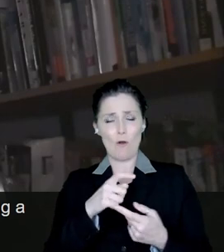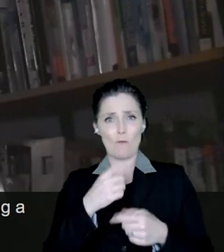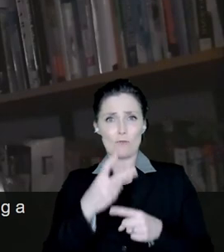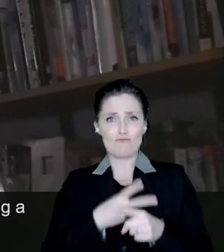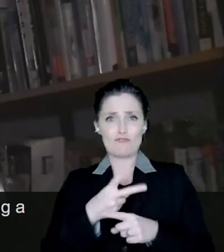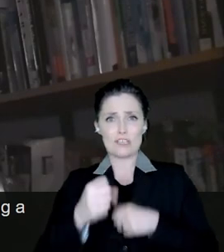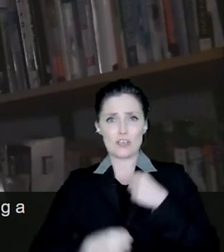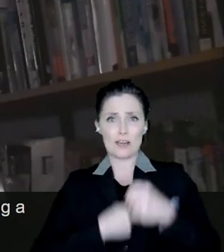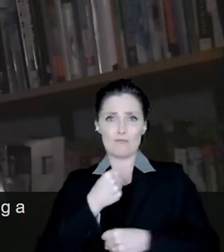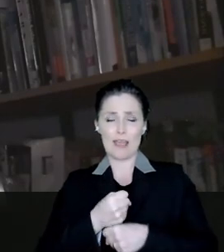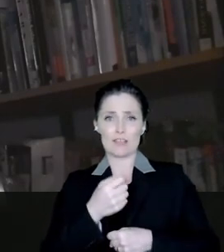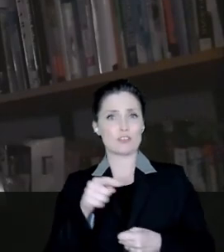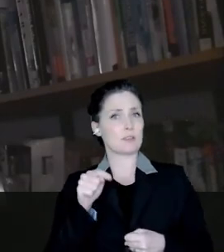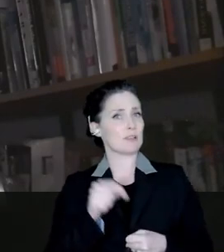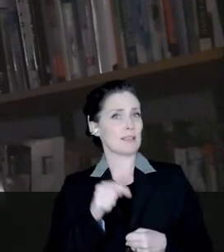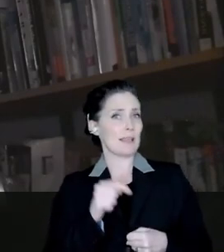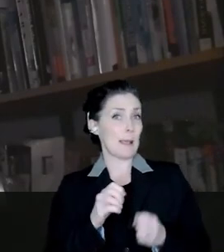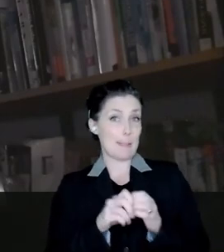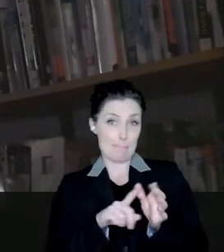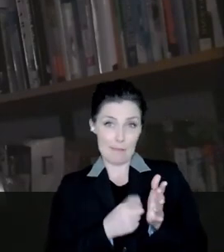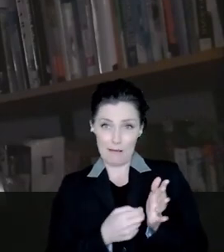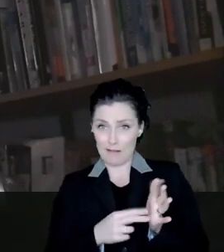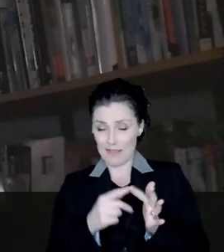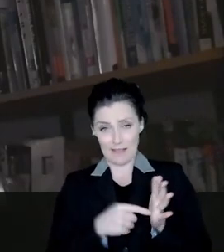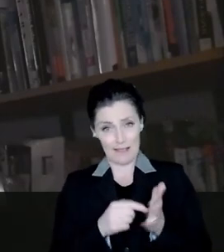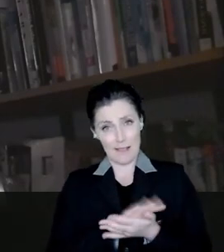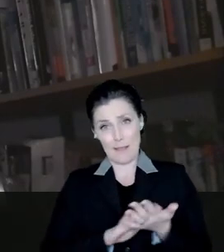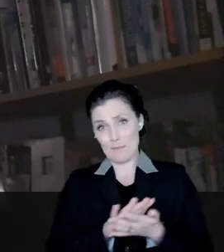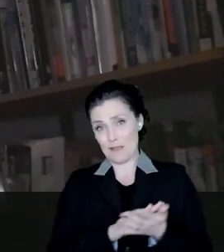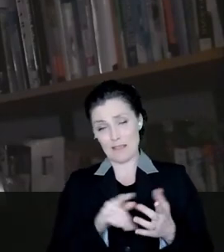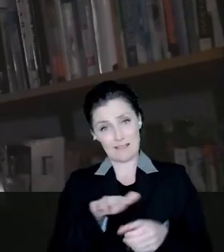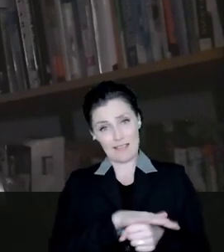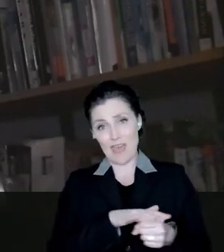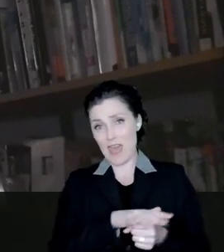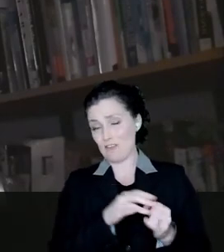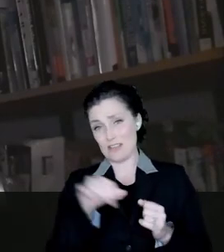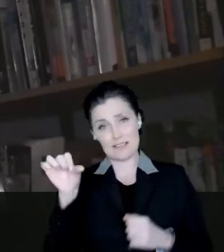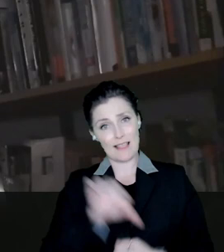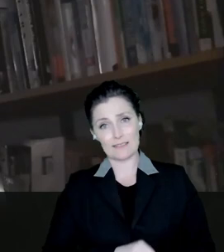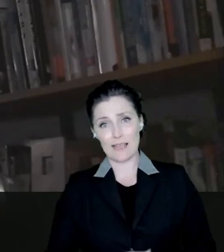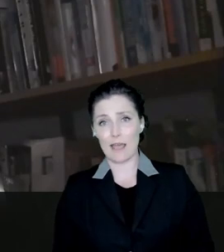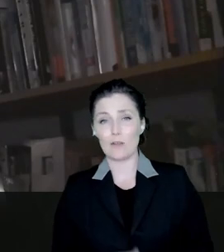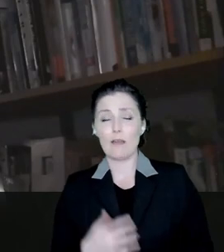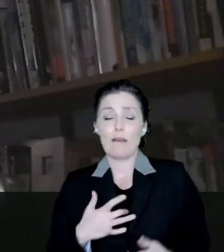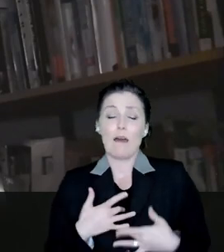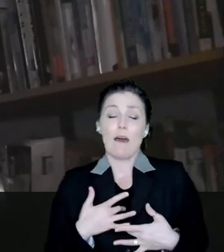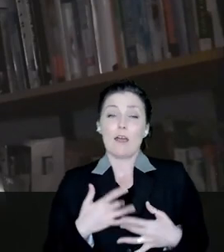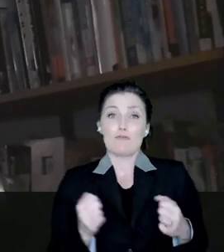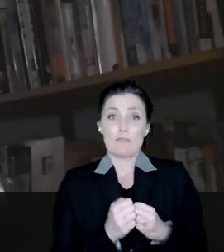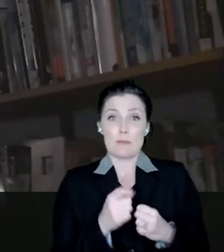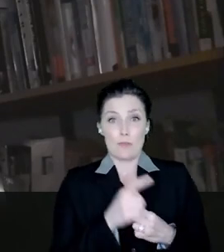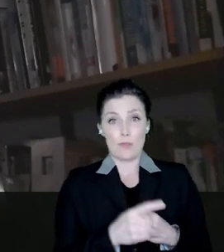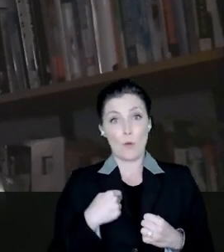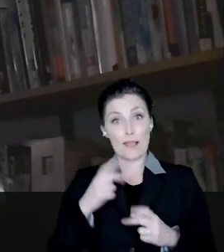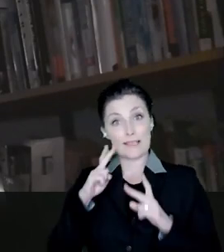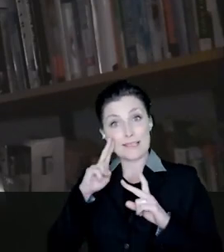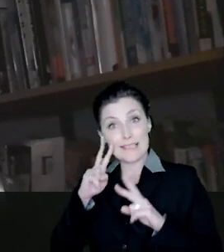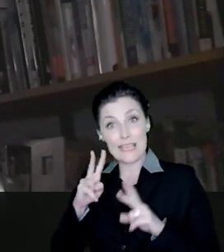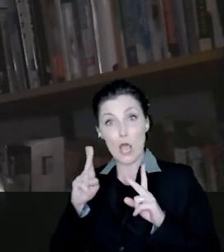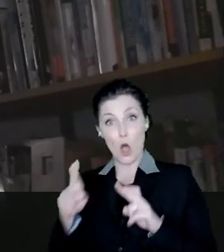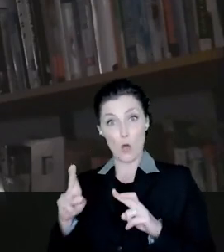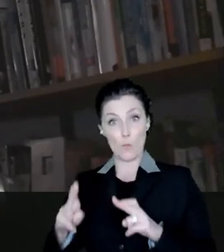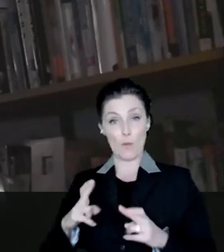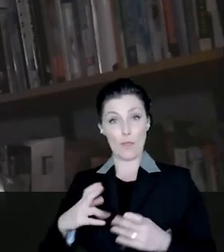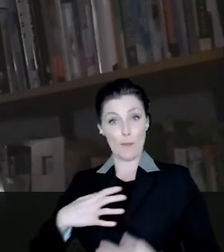that lets the borough down. So Camilla, I feel for you. I think where I see hope, I see our Mayor Sadiq Khan, I see the elections in